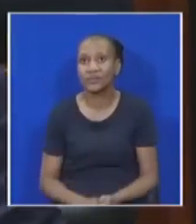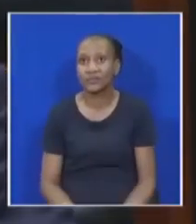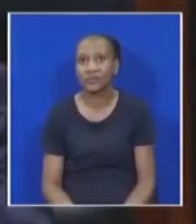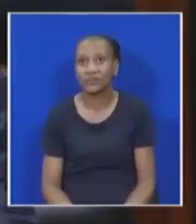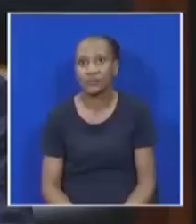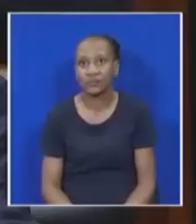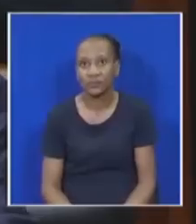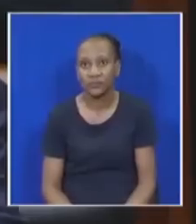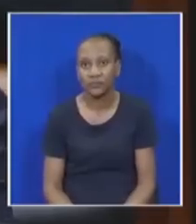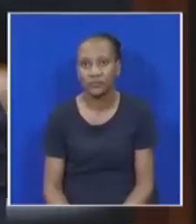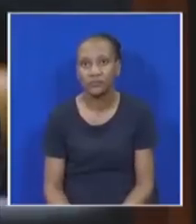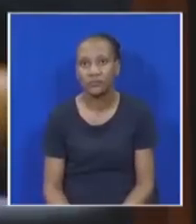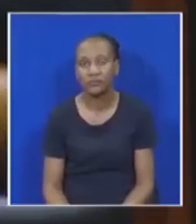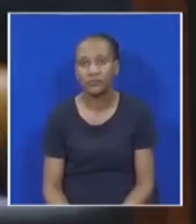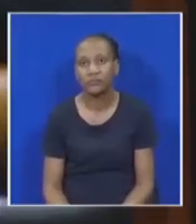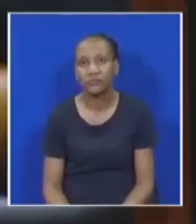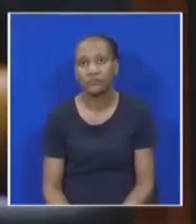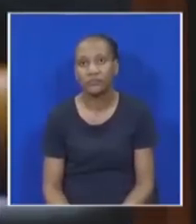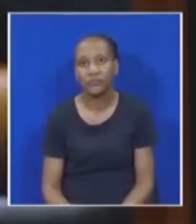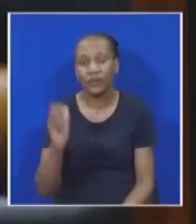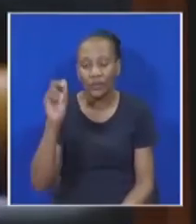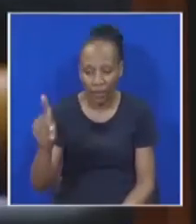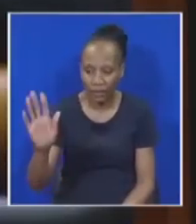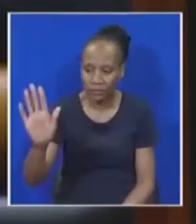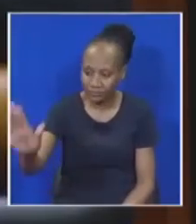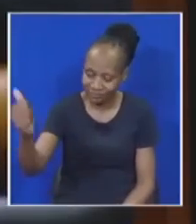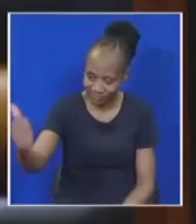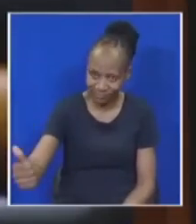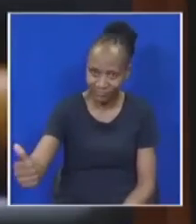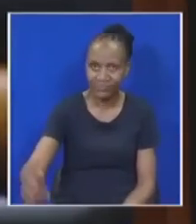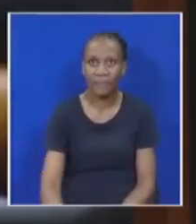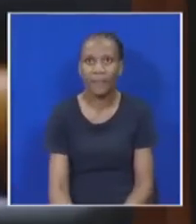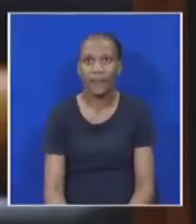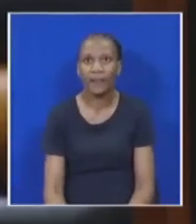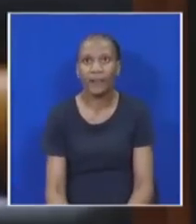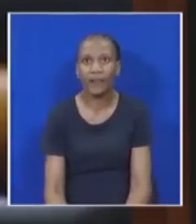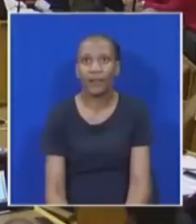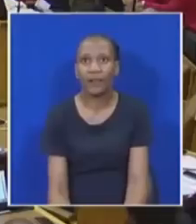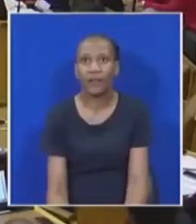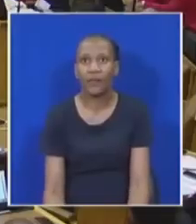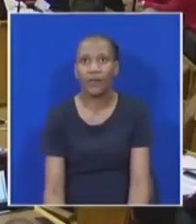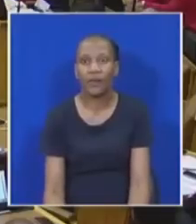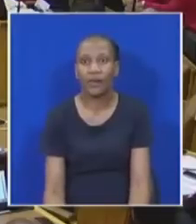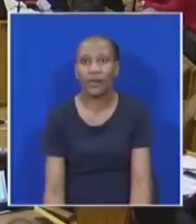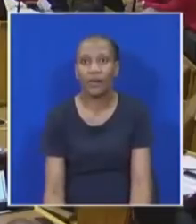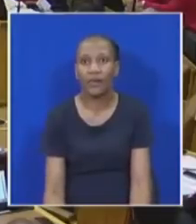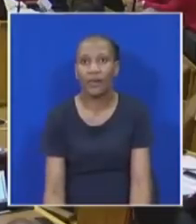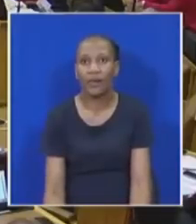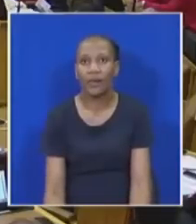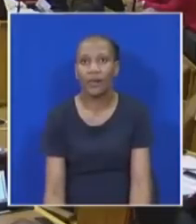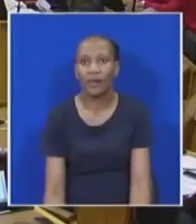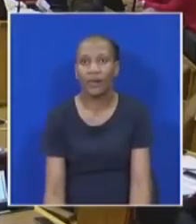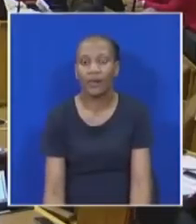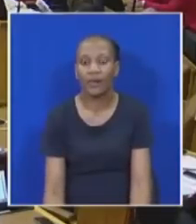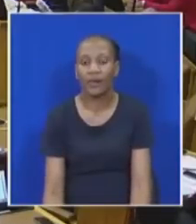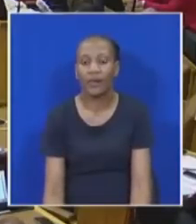I'm proposing the proposal okay. from the UDM says. Take your seat. This matter. No, no, I've, but I've you're asking you. Me to conclude my point. I've heard you, Honorable can Member. Can I conclude my